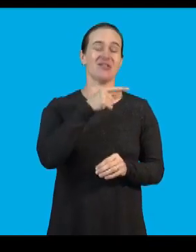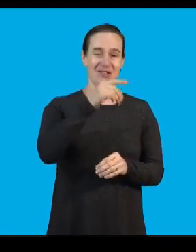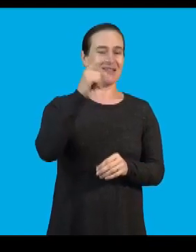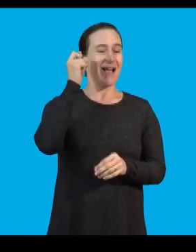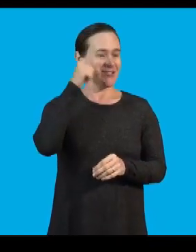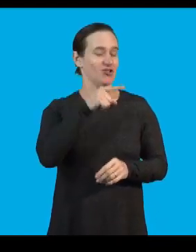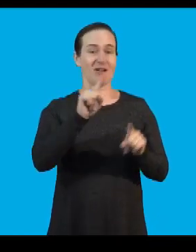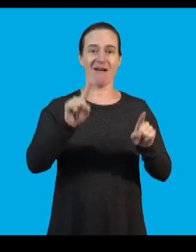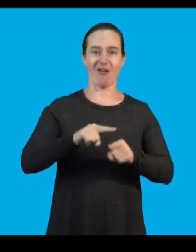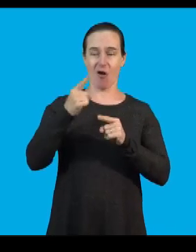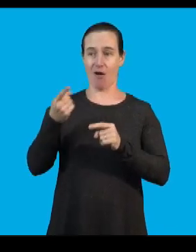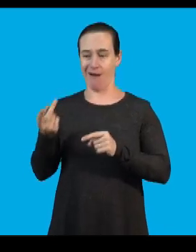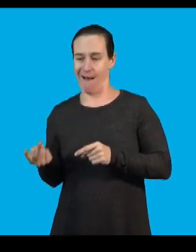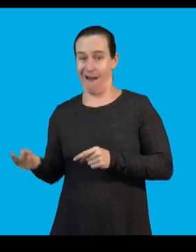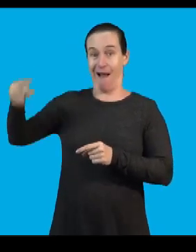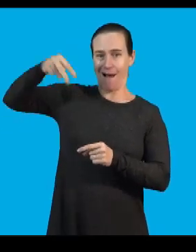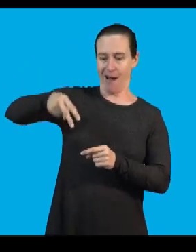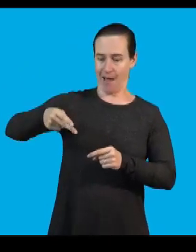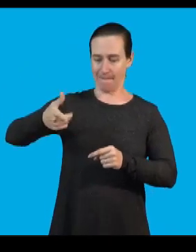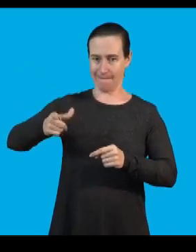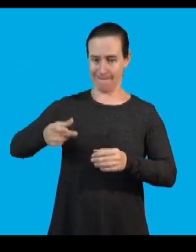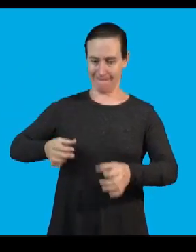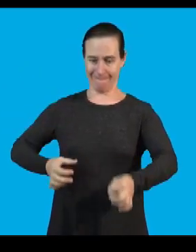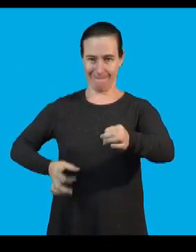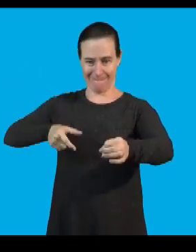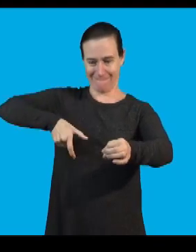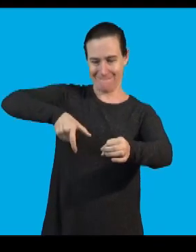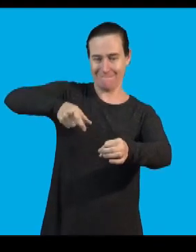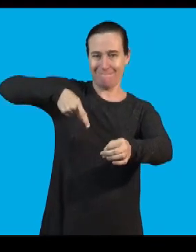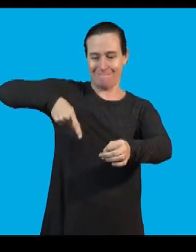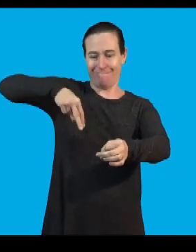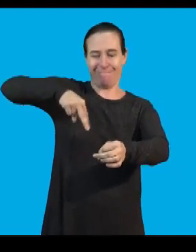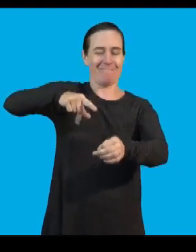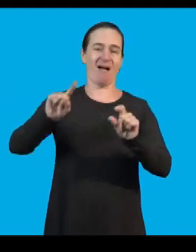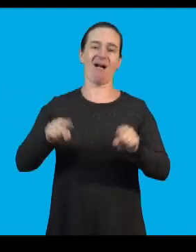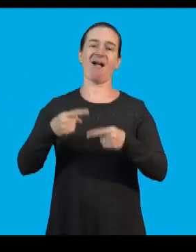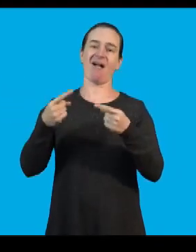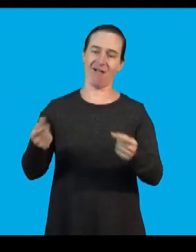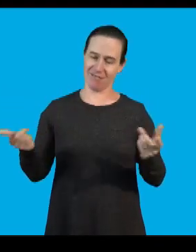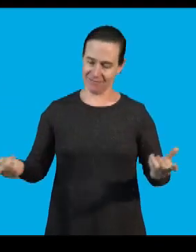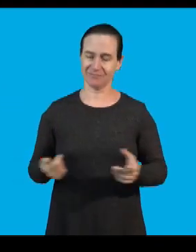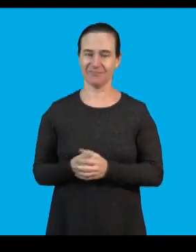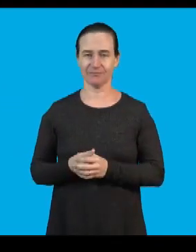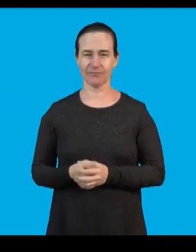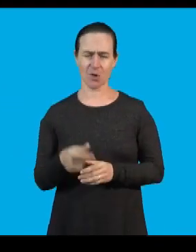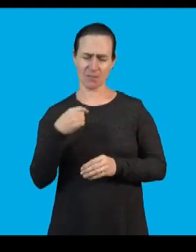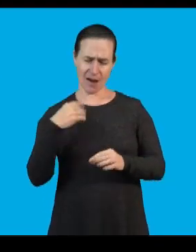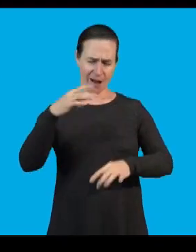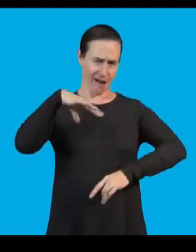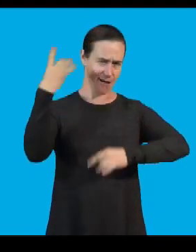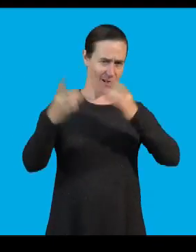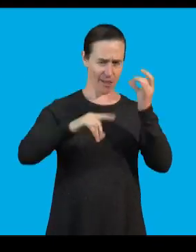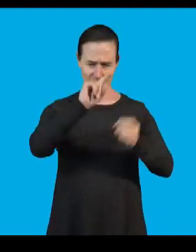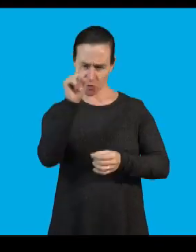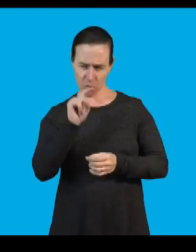would not be able to get onto the balance beam to complete her routine. Okay, so remember, when you're analyzing the